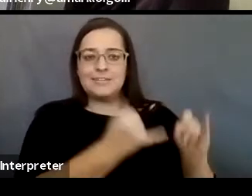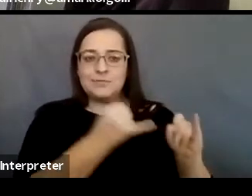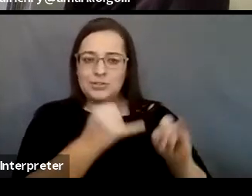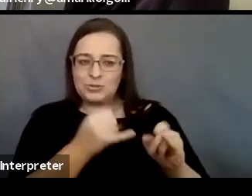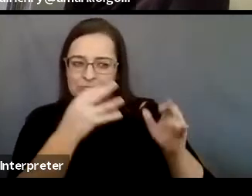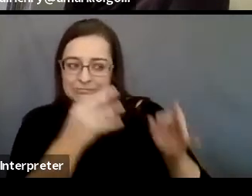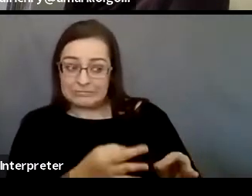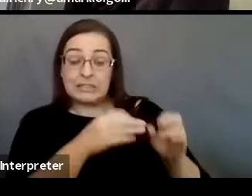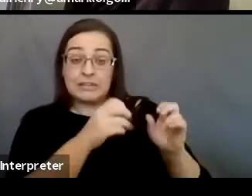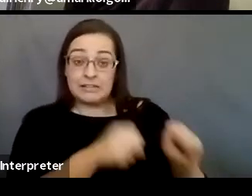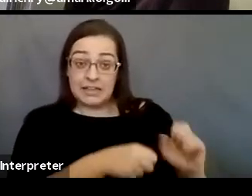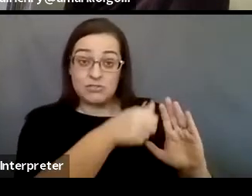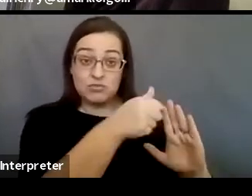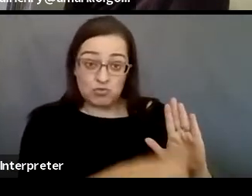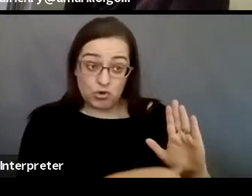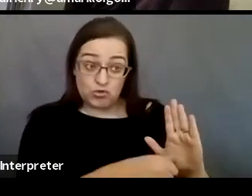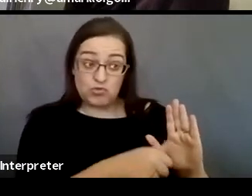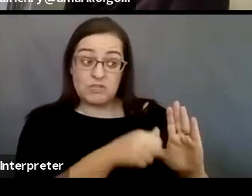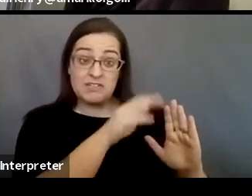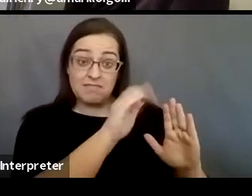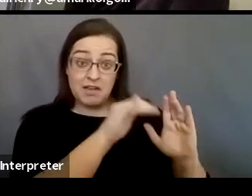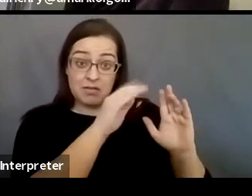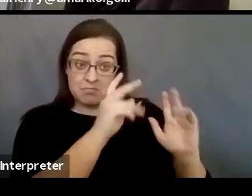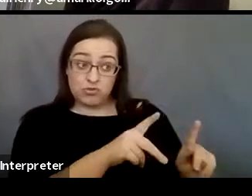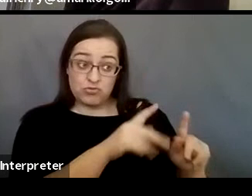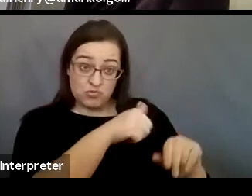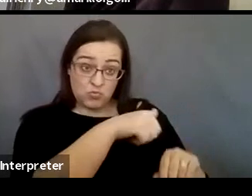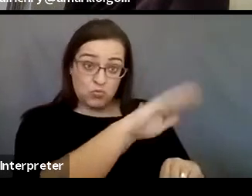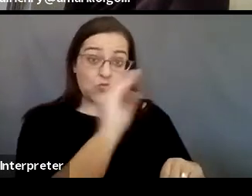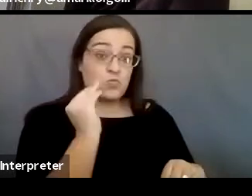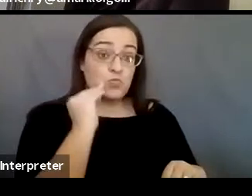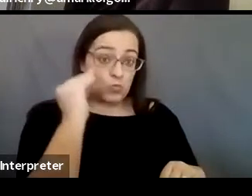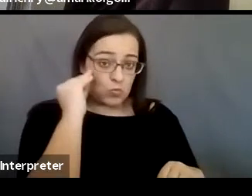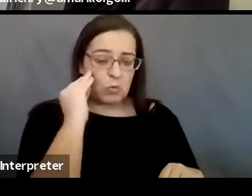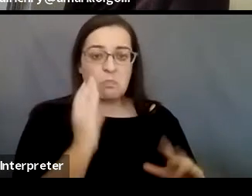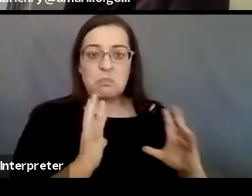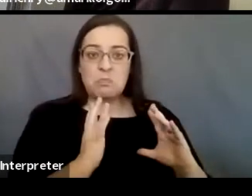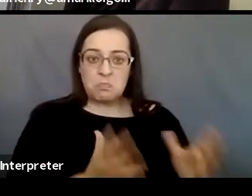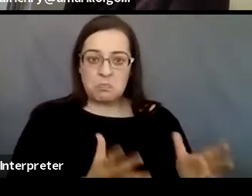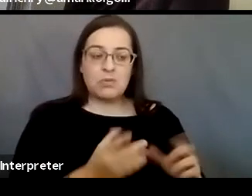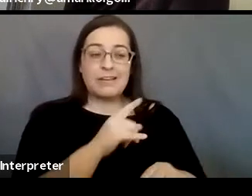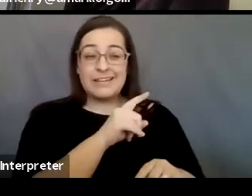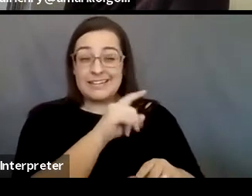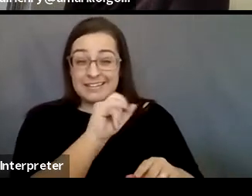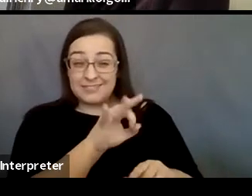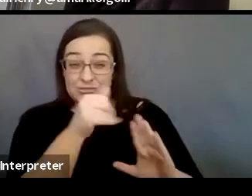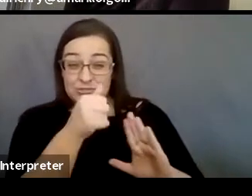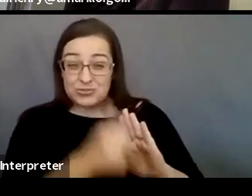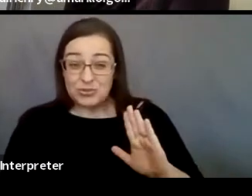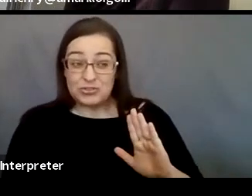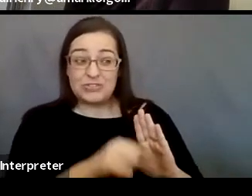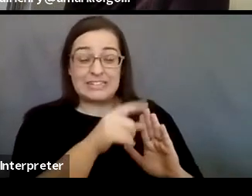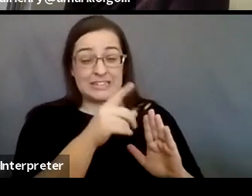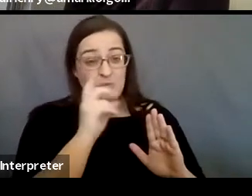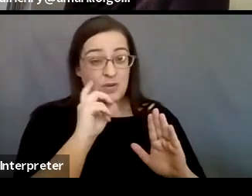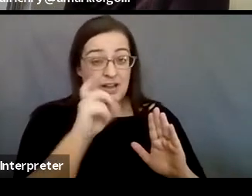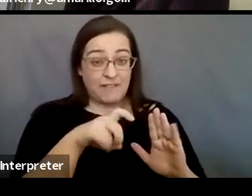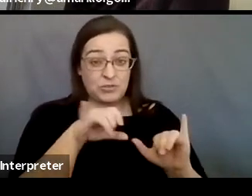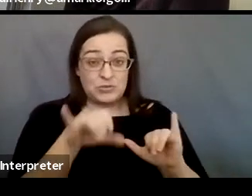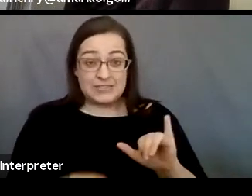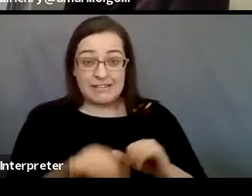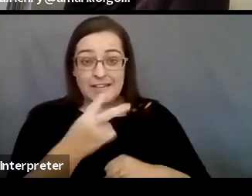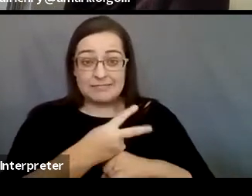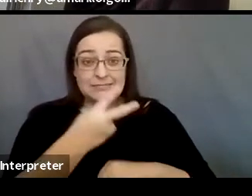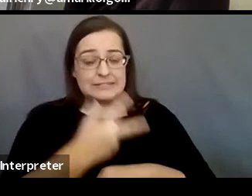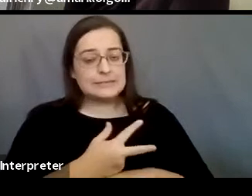elective surgery and the patient and that person doesn't need a hospital bed, we're happy to do that procedure. But the hospital beds, and particularly critical care beds, are